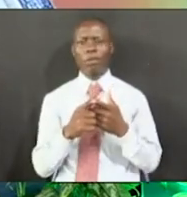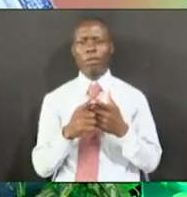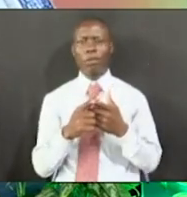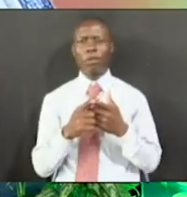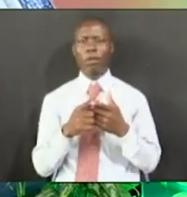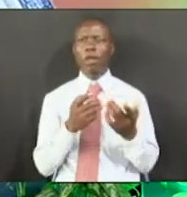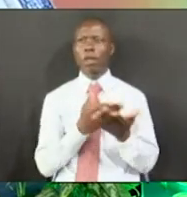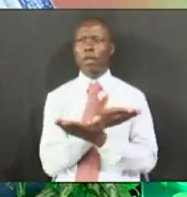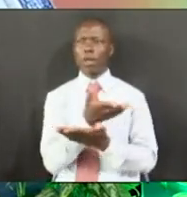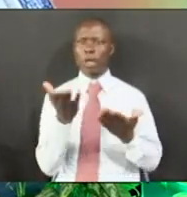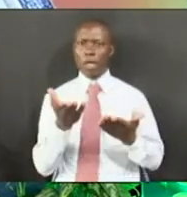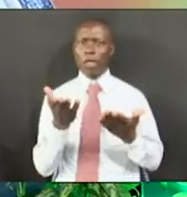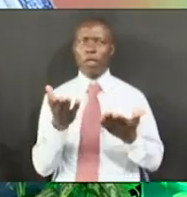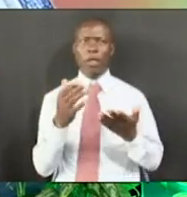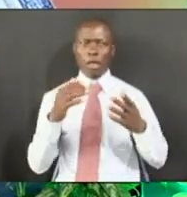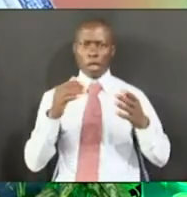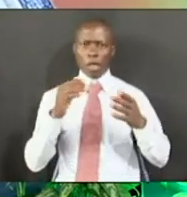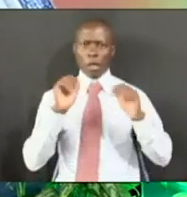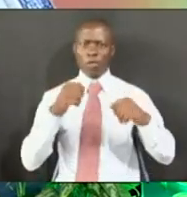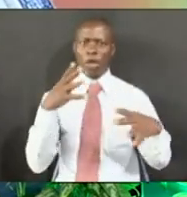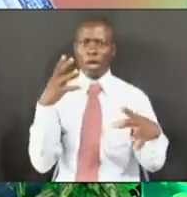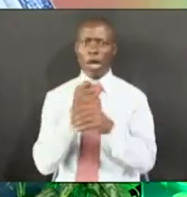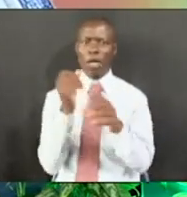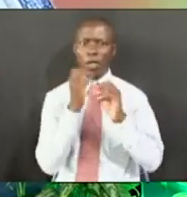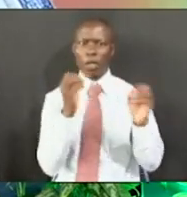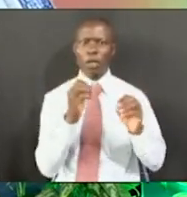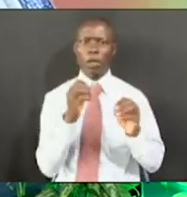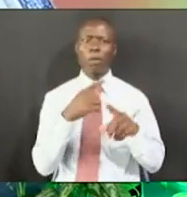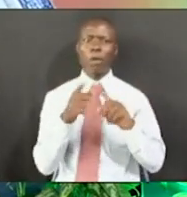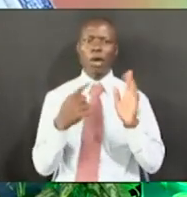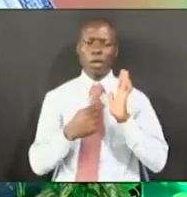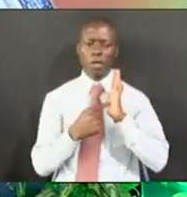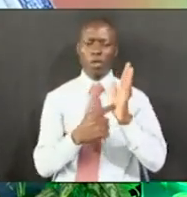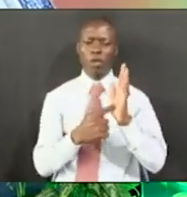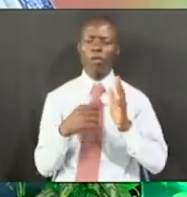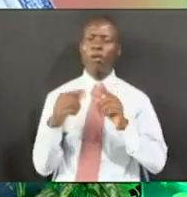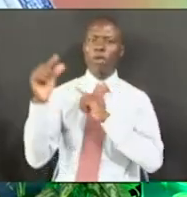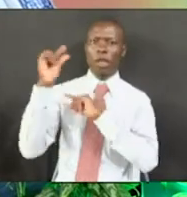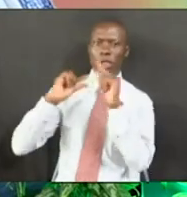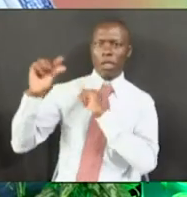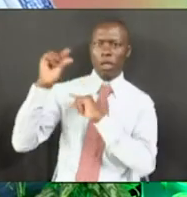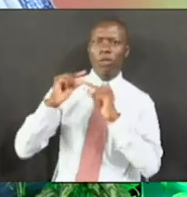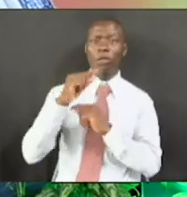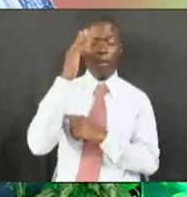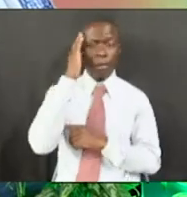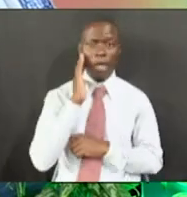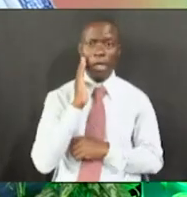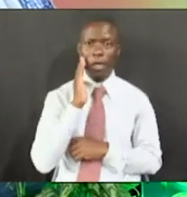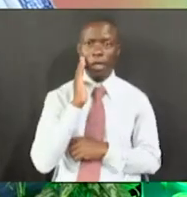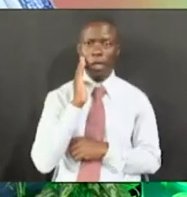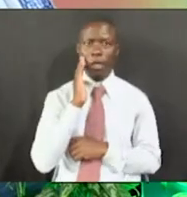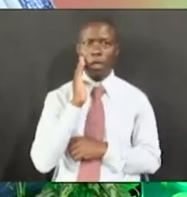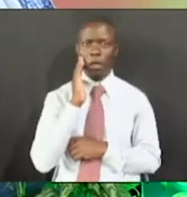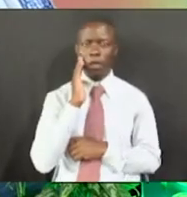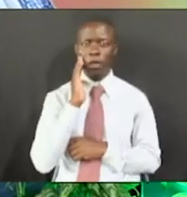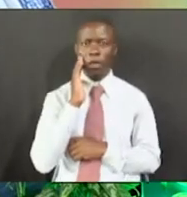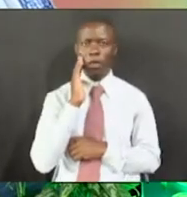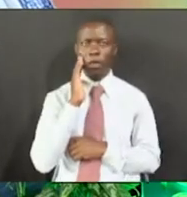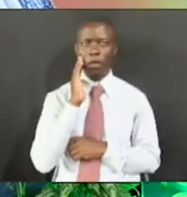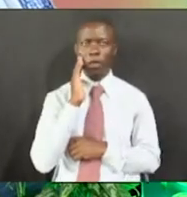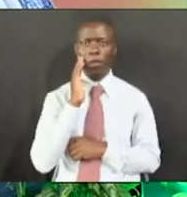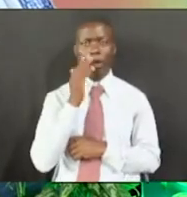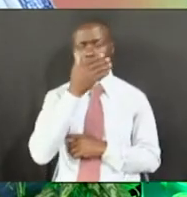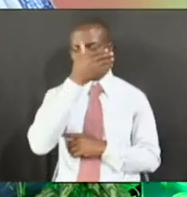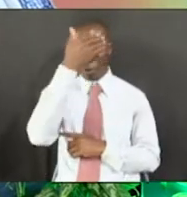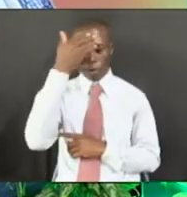These people lost touch with God. This book presents a generation of failed men. Failed men. They